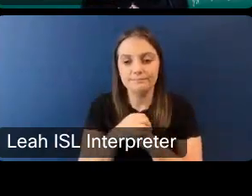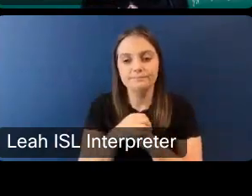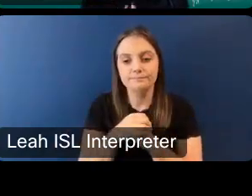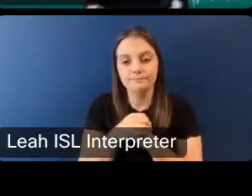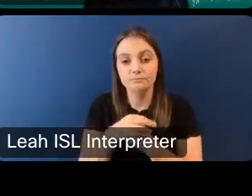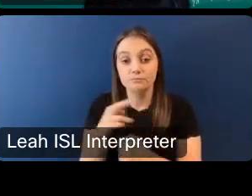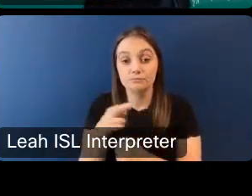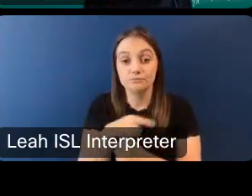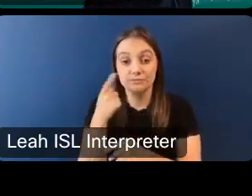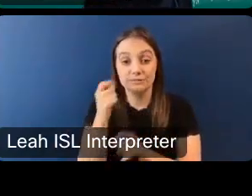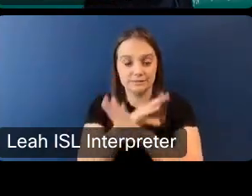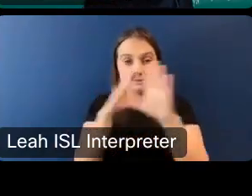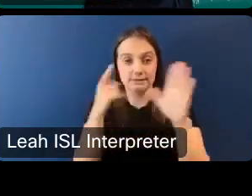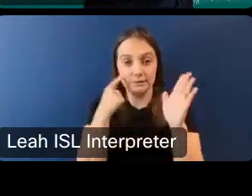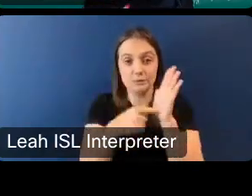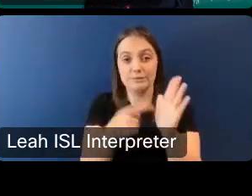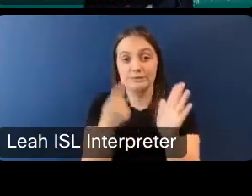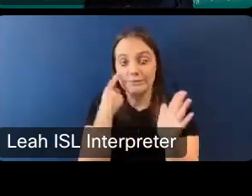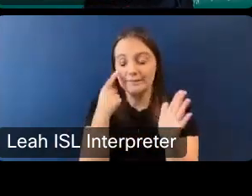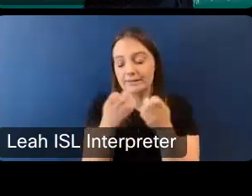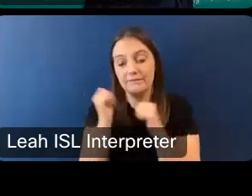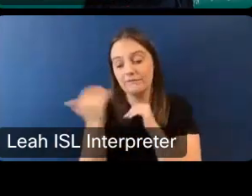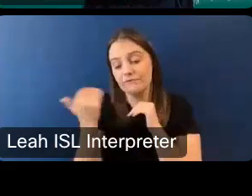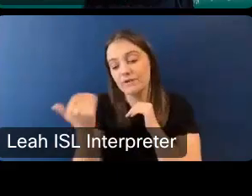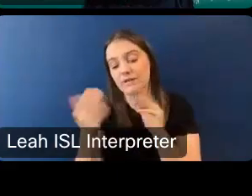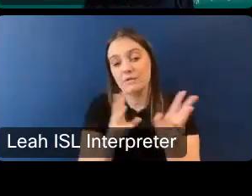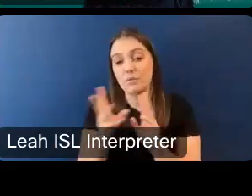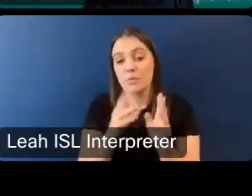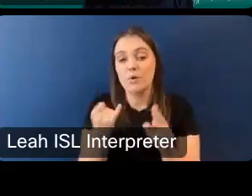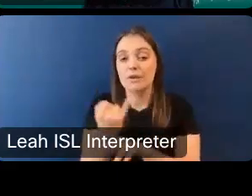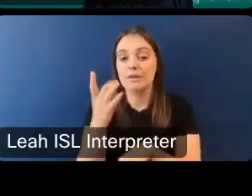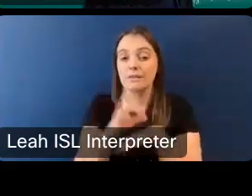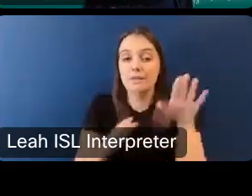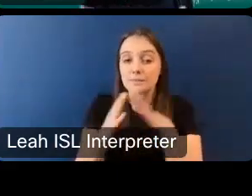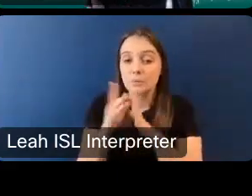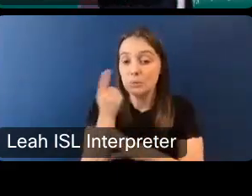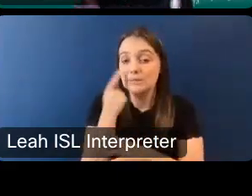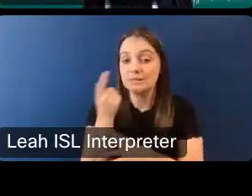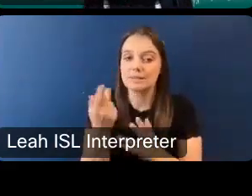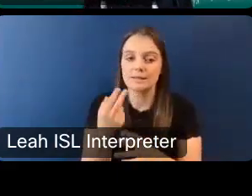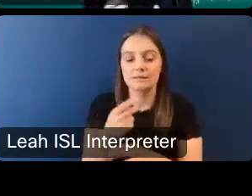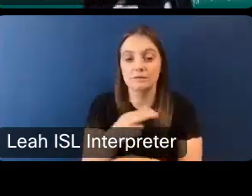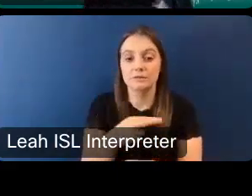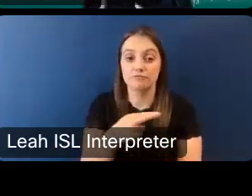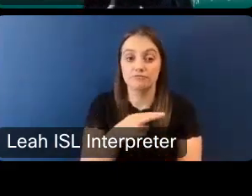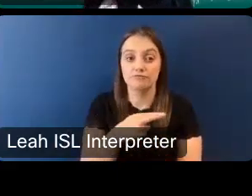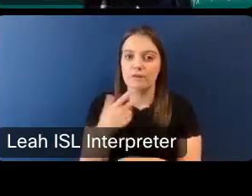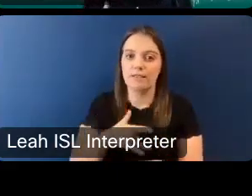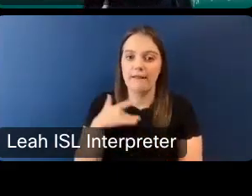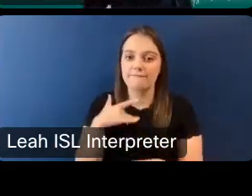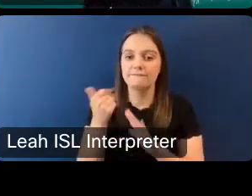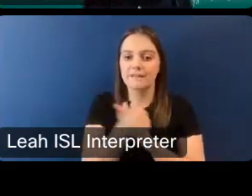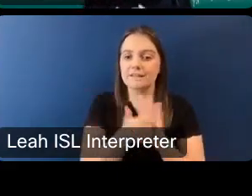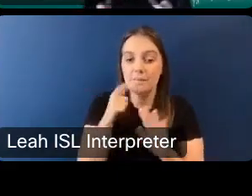very evident for those that are working on the front line, and you can see that happening in real time, but it was really useful to come together and look at it from a